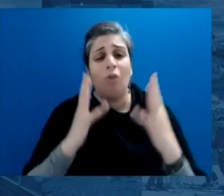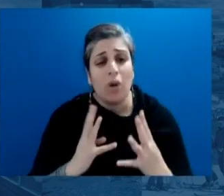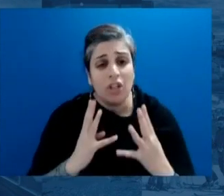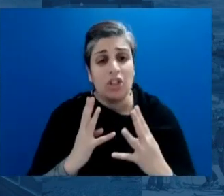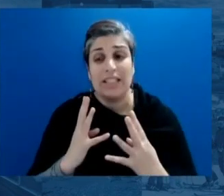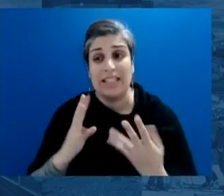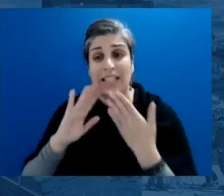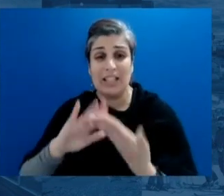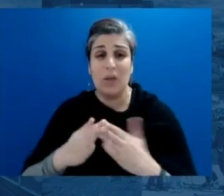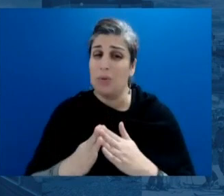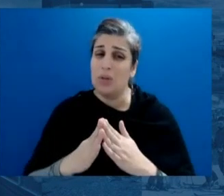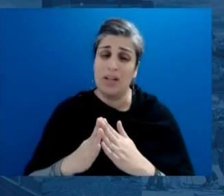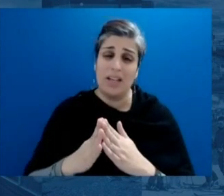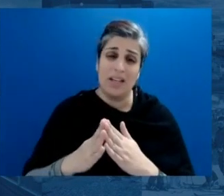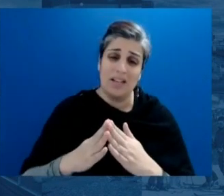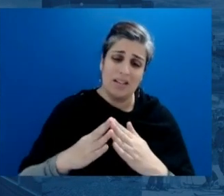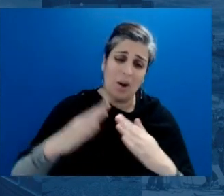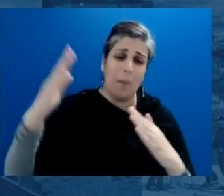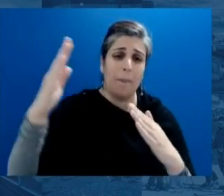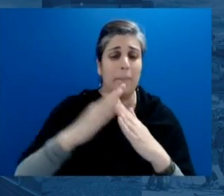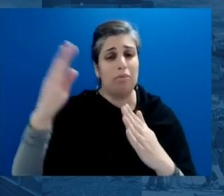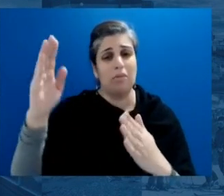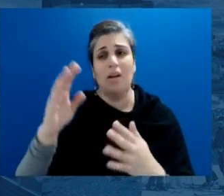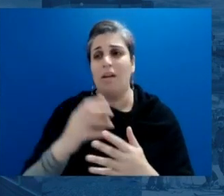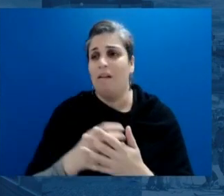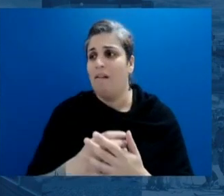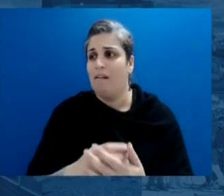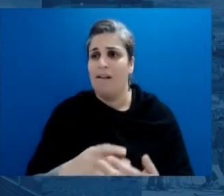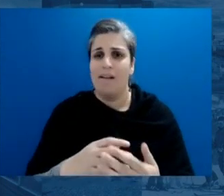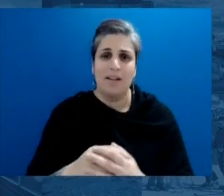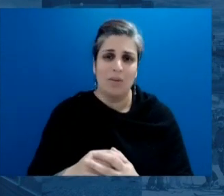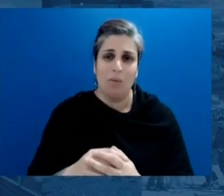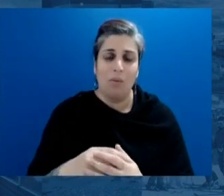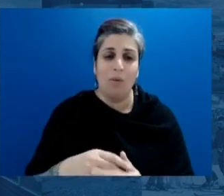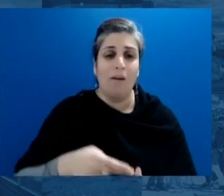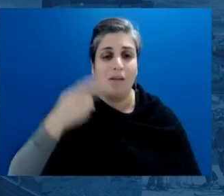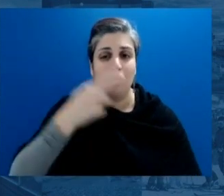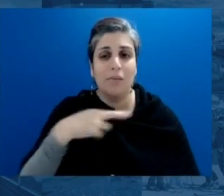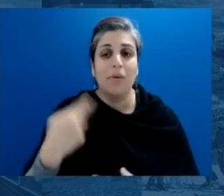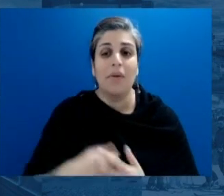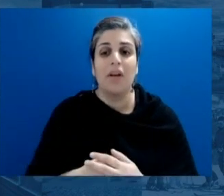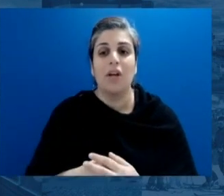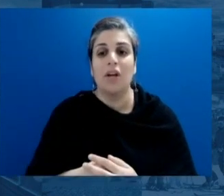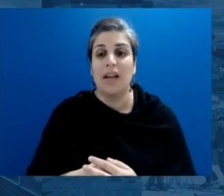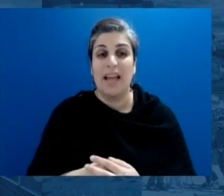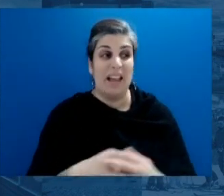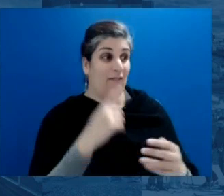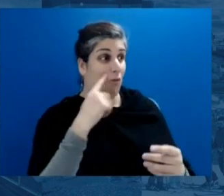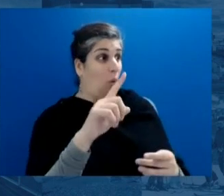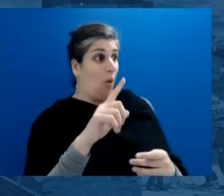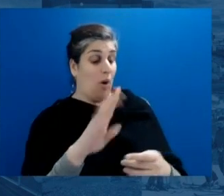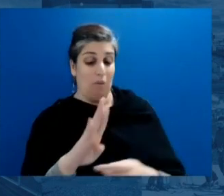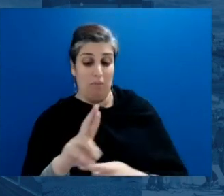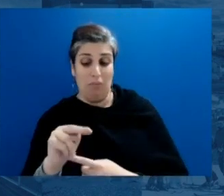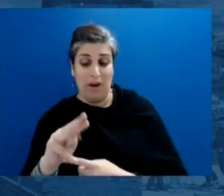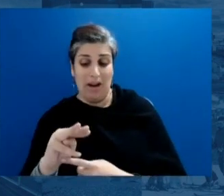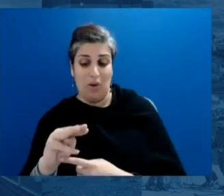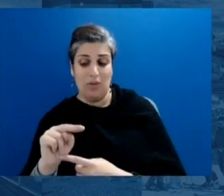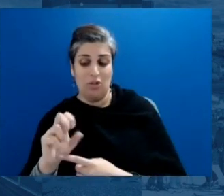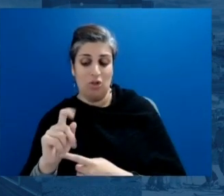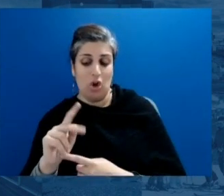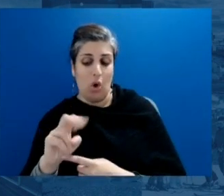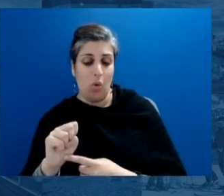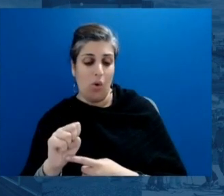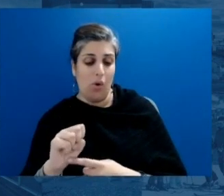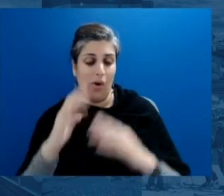in their community, and their brownstones now are valuable, and you see more and more criminals focusing on seniors